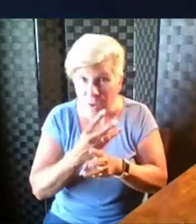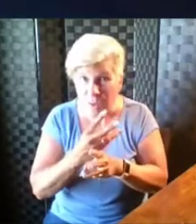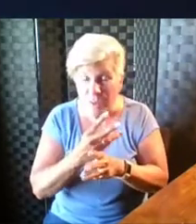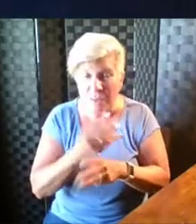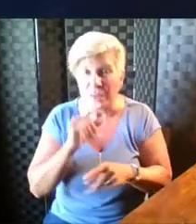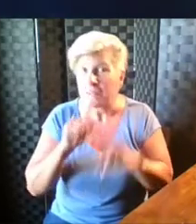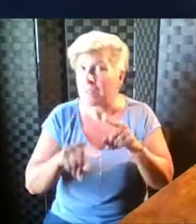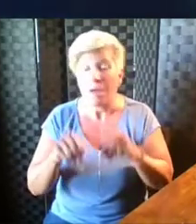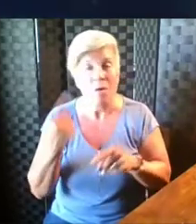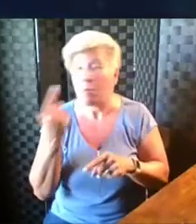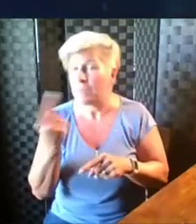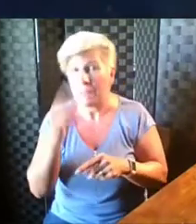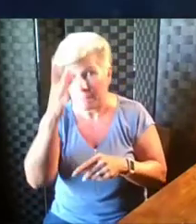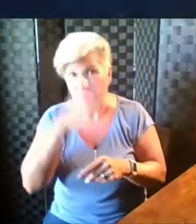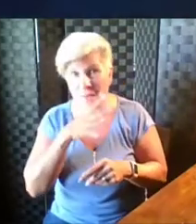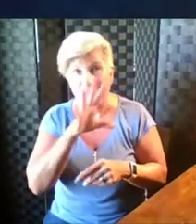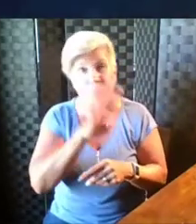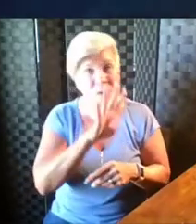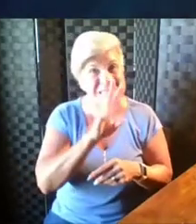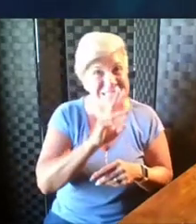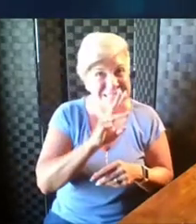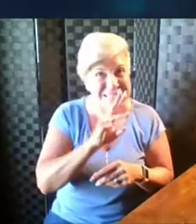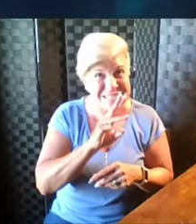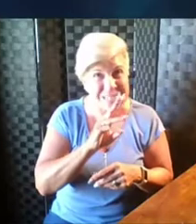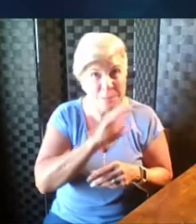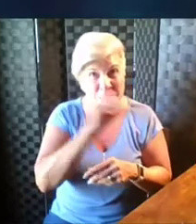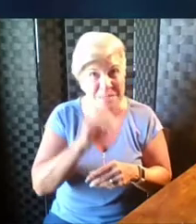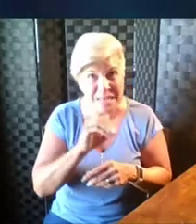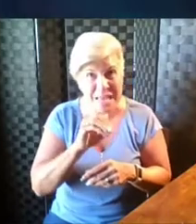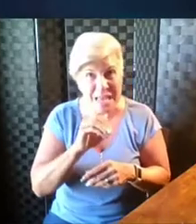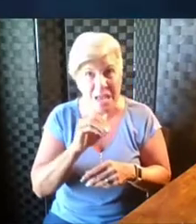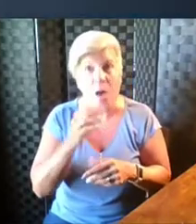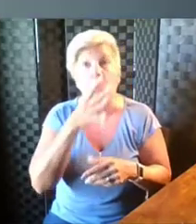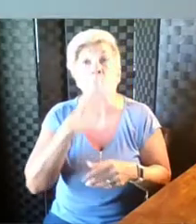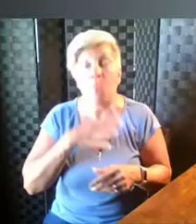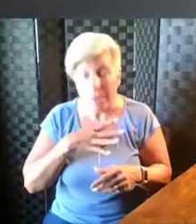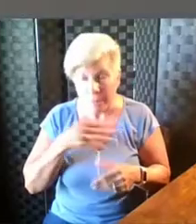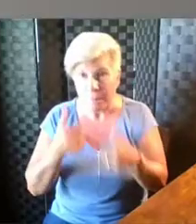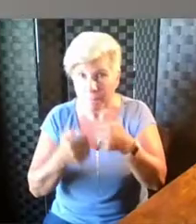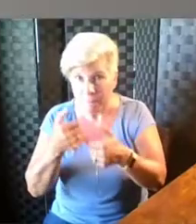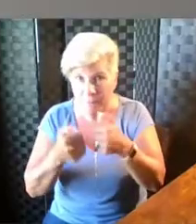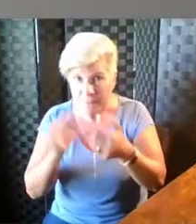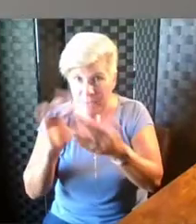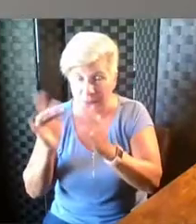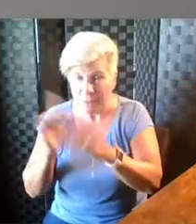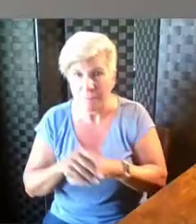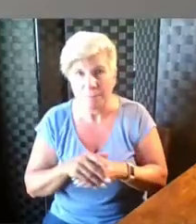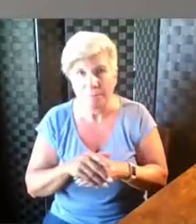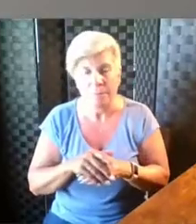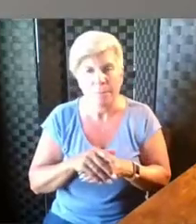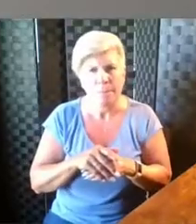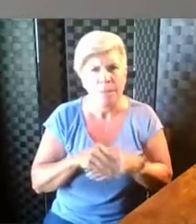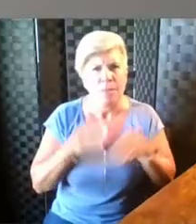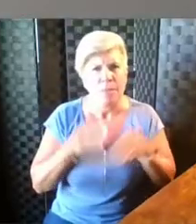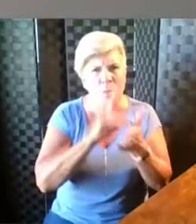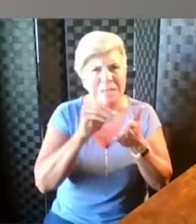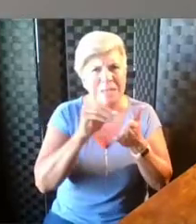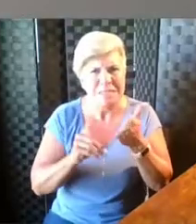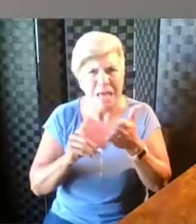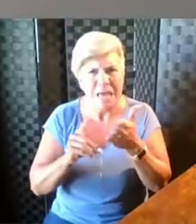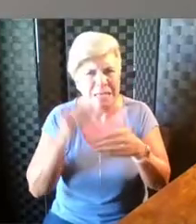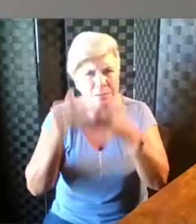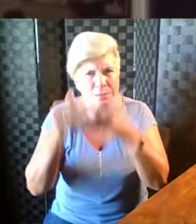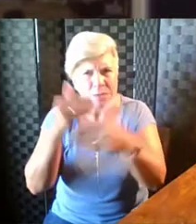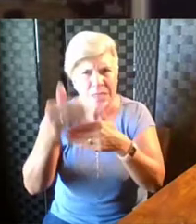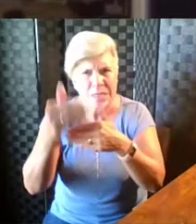guys. 46% of the world's online gamers are women. The way that video game design has progressed, it's definitely become